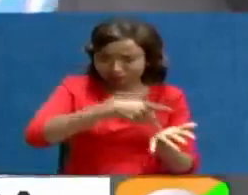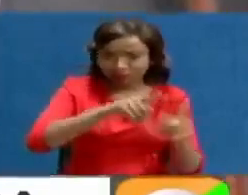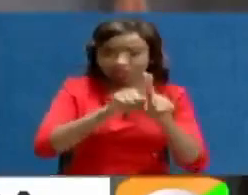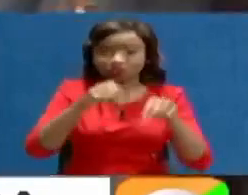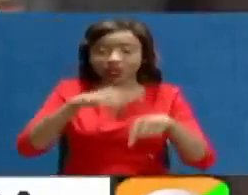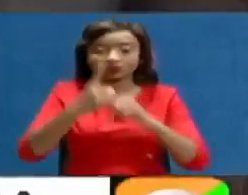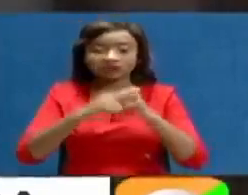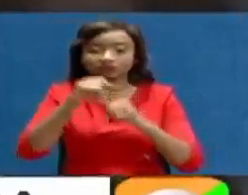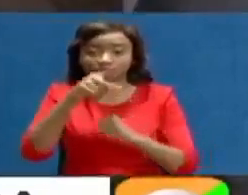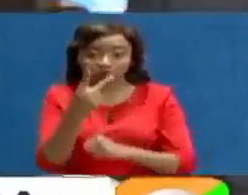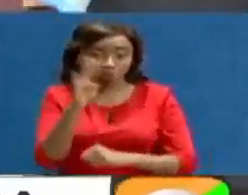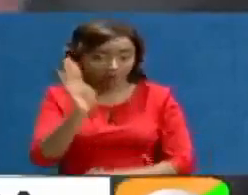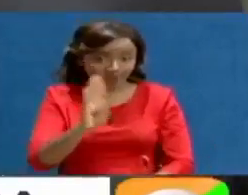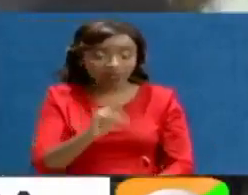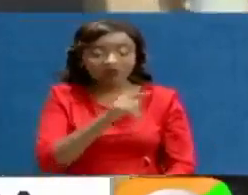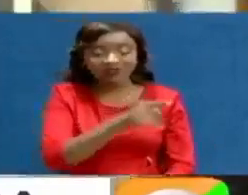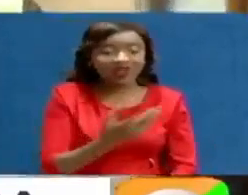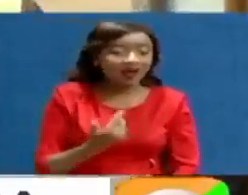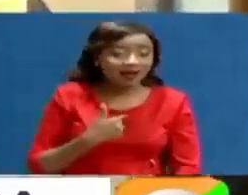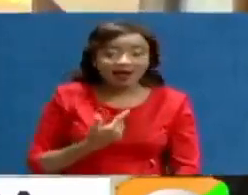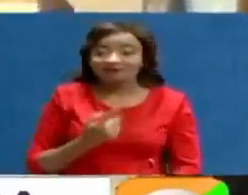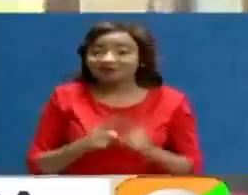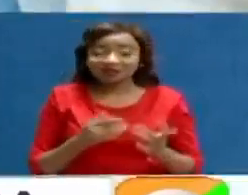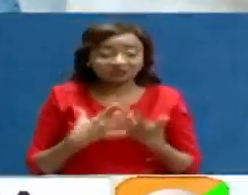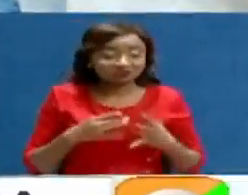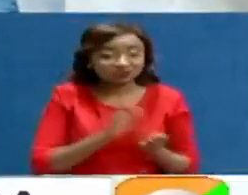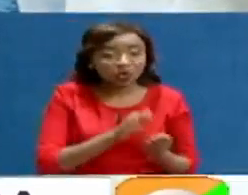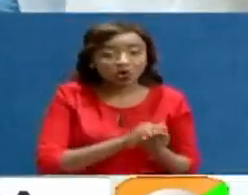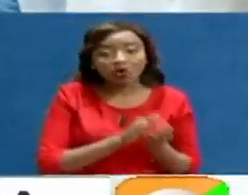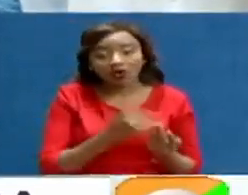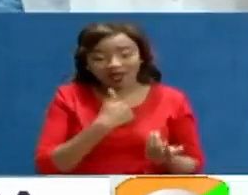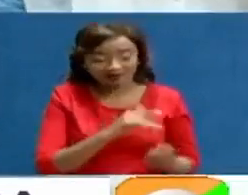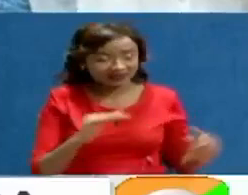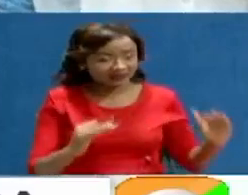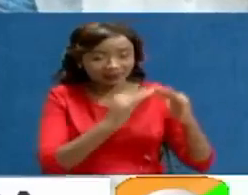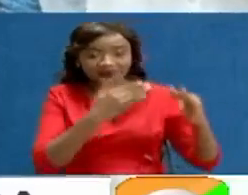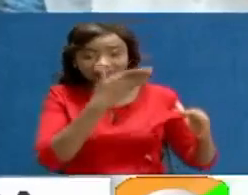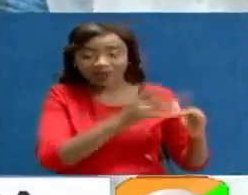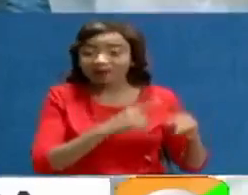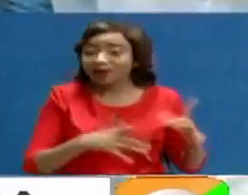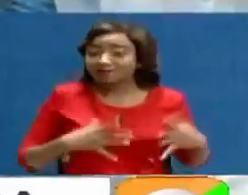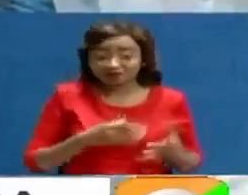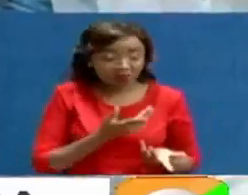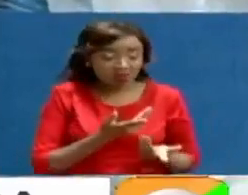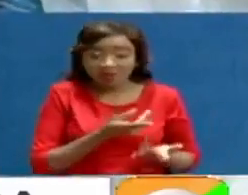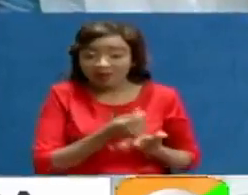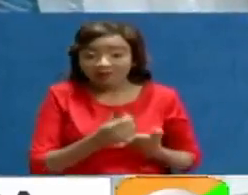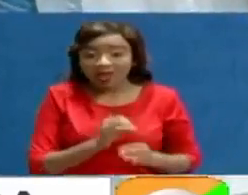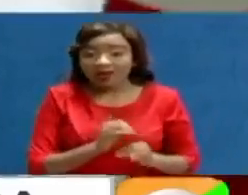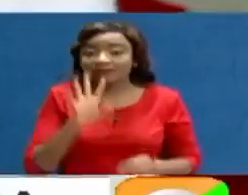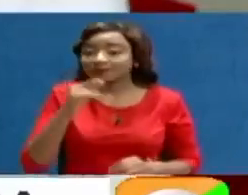billion shilling stock that lays in the suppliers' warehouses with no buyers, among them being at least 300,000 masks as well